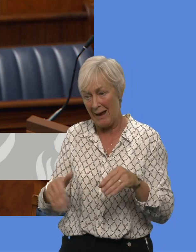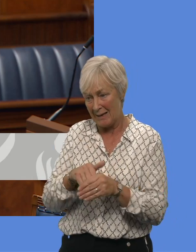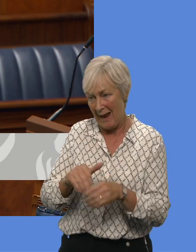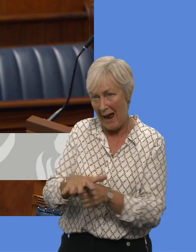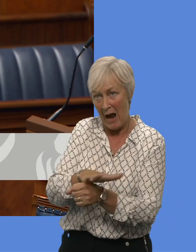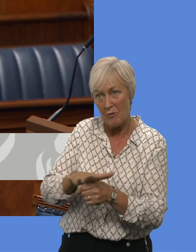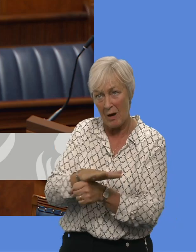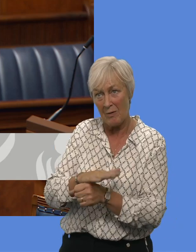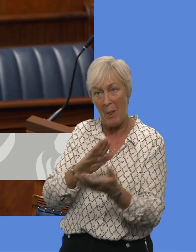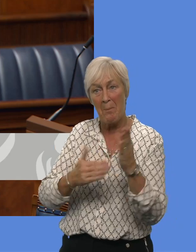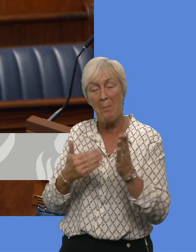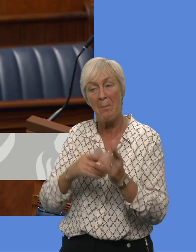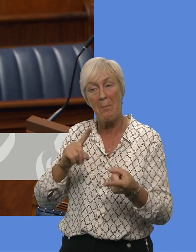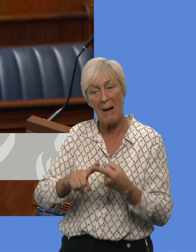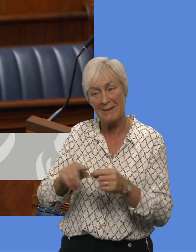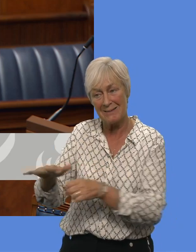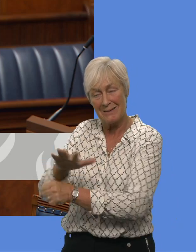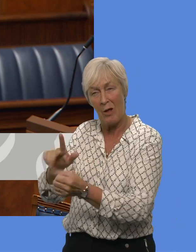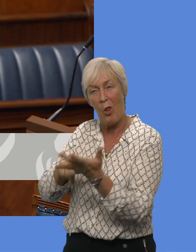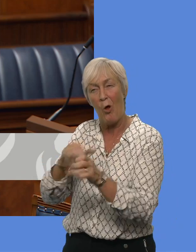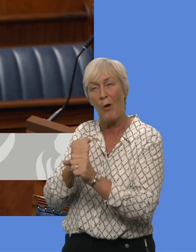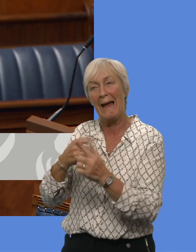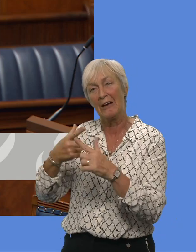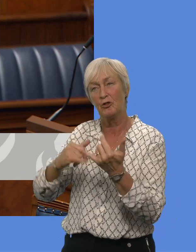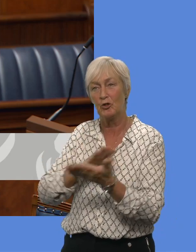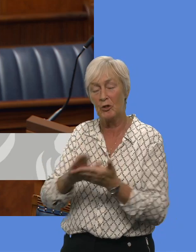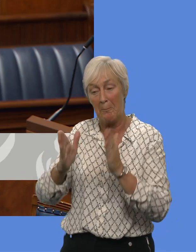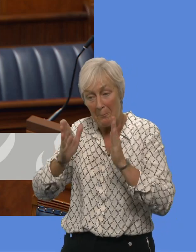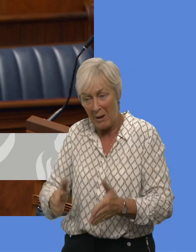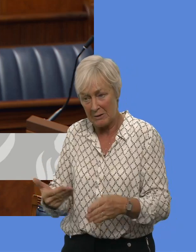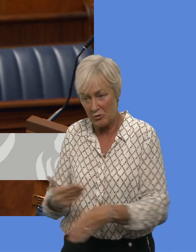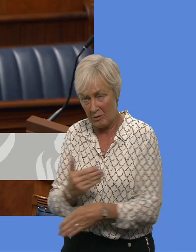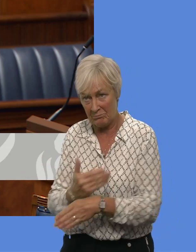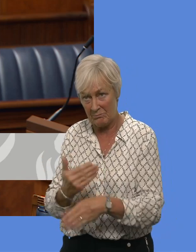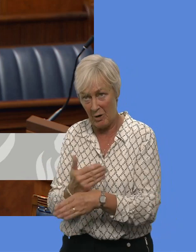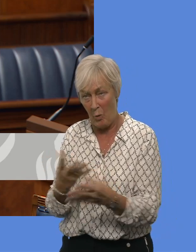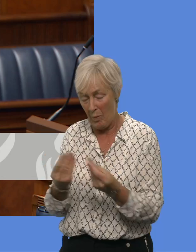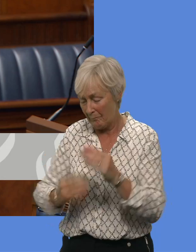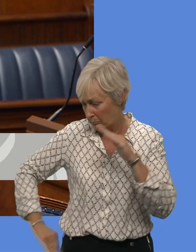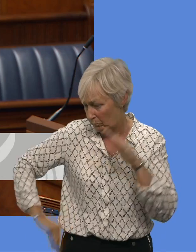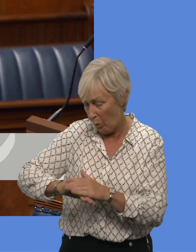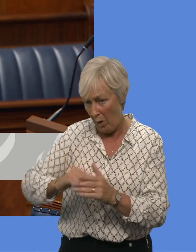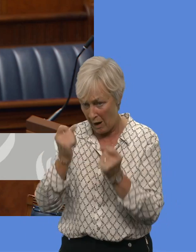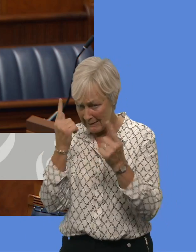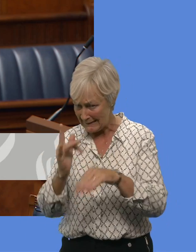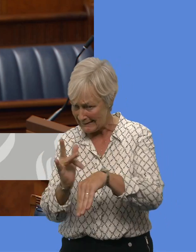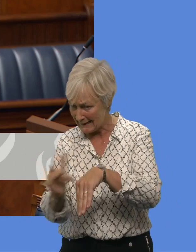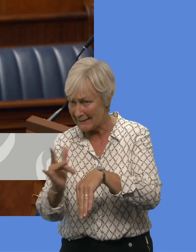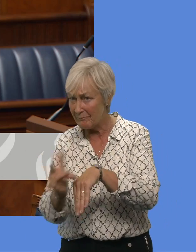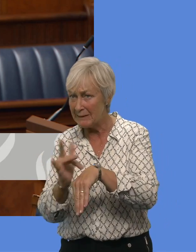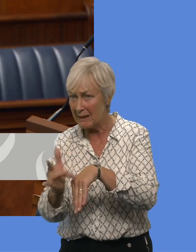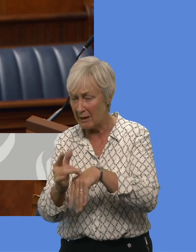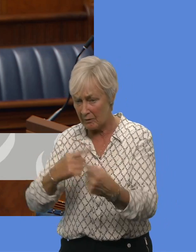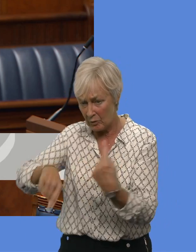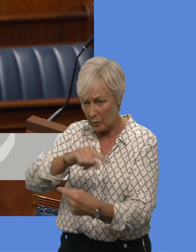proposed to happen within the Mays Longkesh site has to be done with full understanding and sensitivity to the